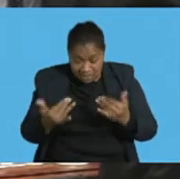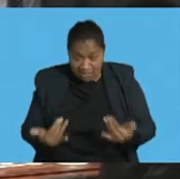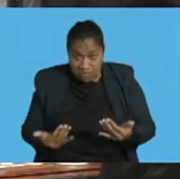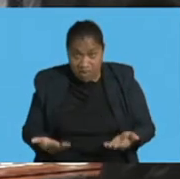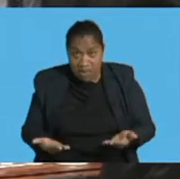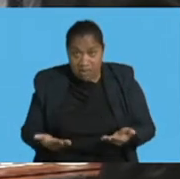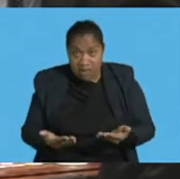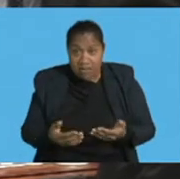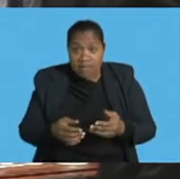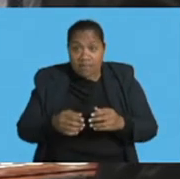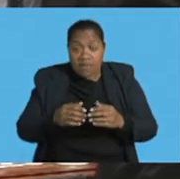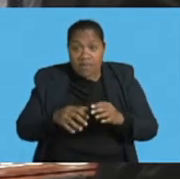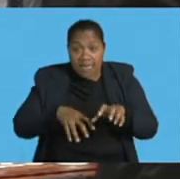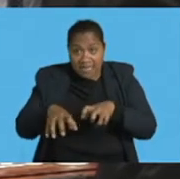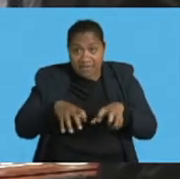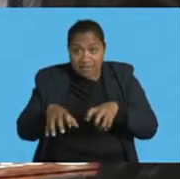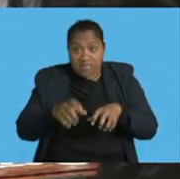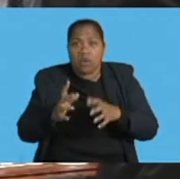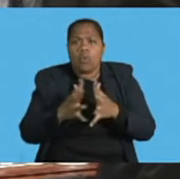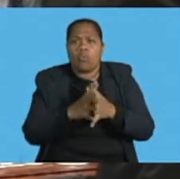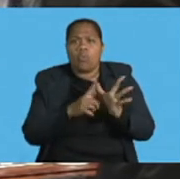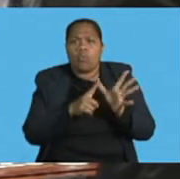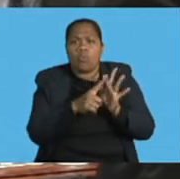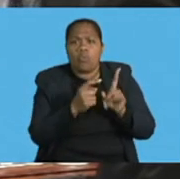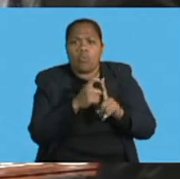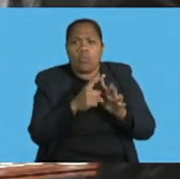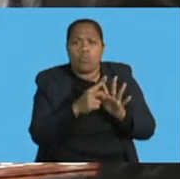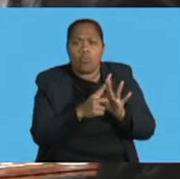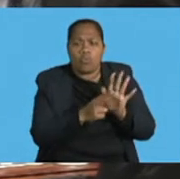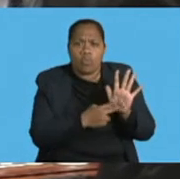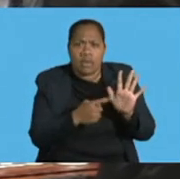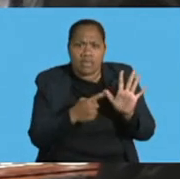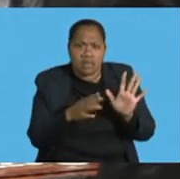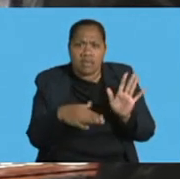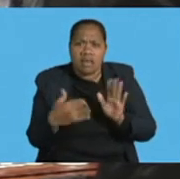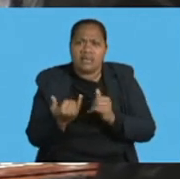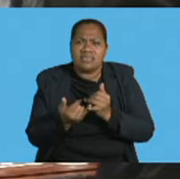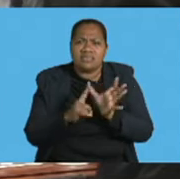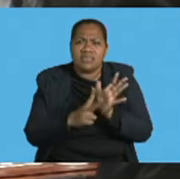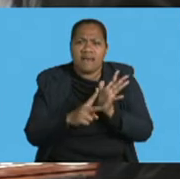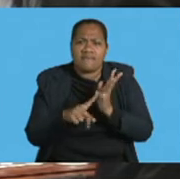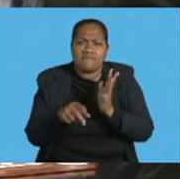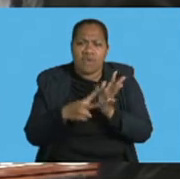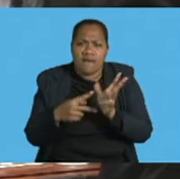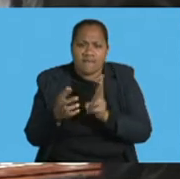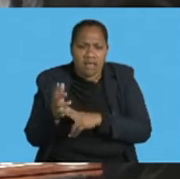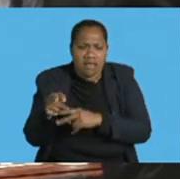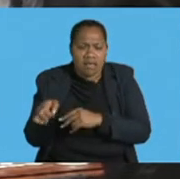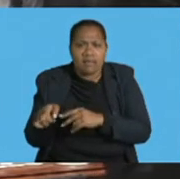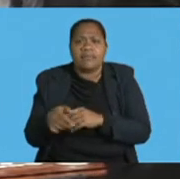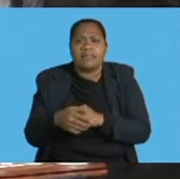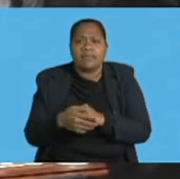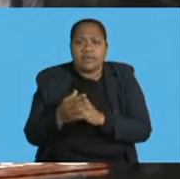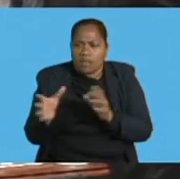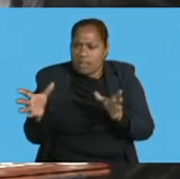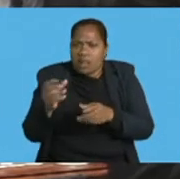following activities are planned. Wandina Savo Village River Training Works, the value of